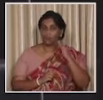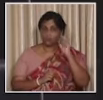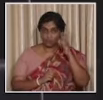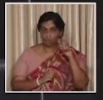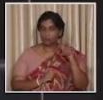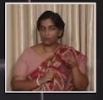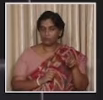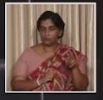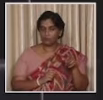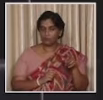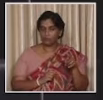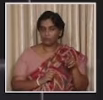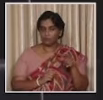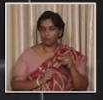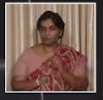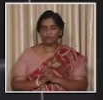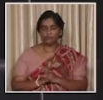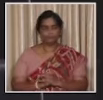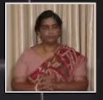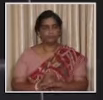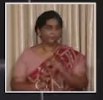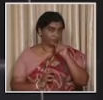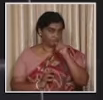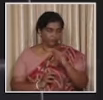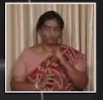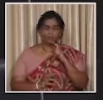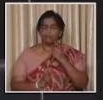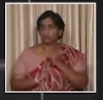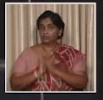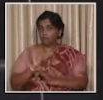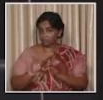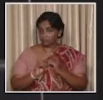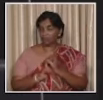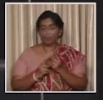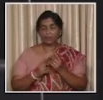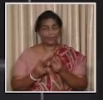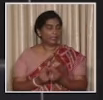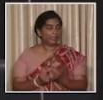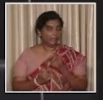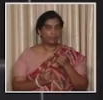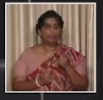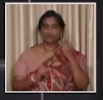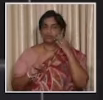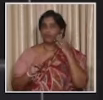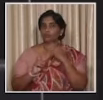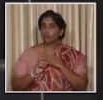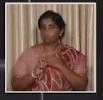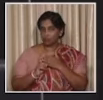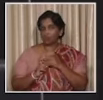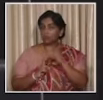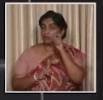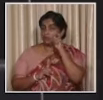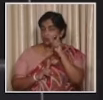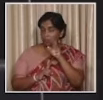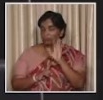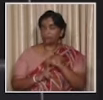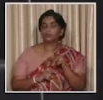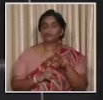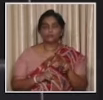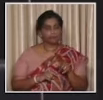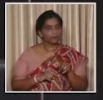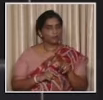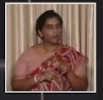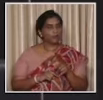now I think the minister has to quickly look at issues pertaining to, I think I